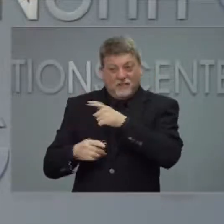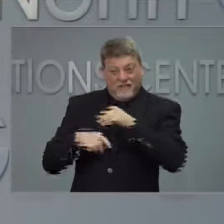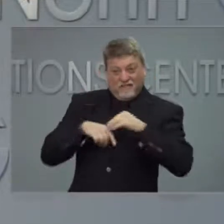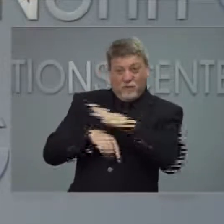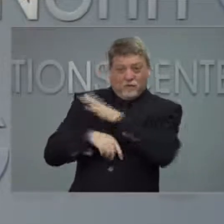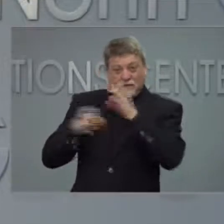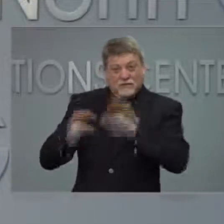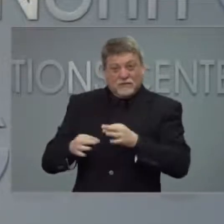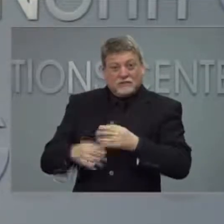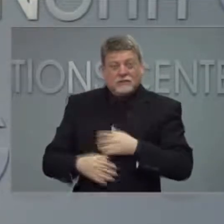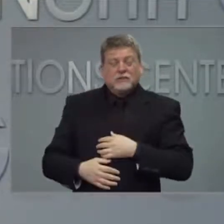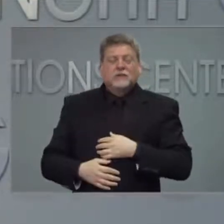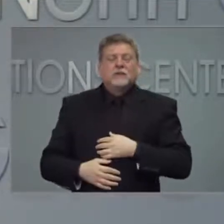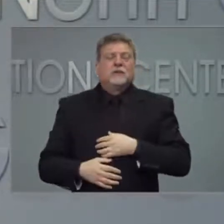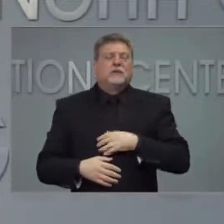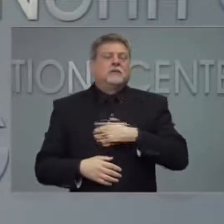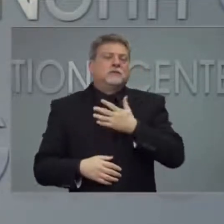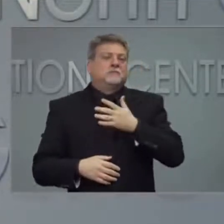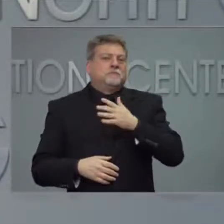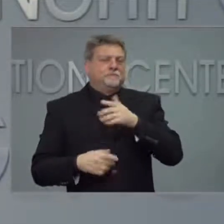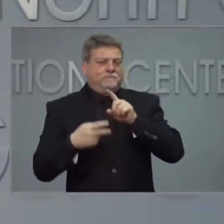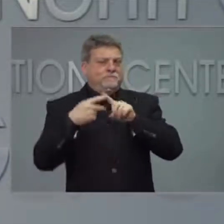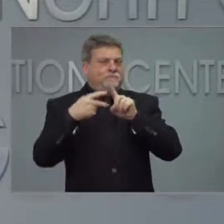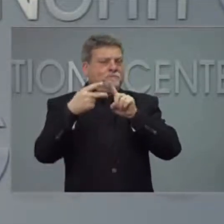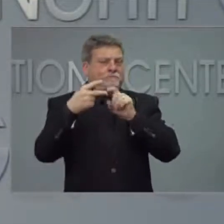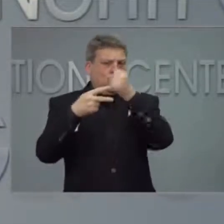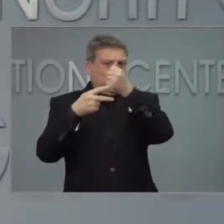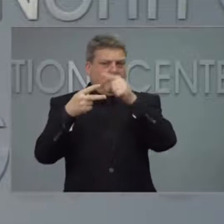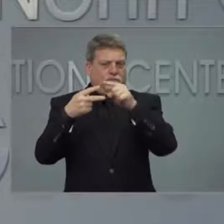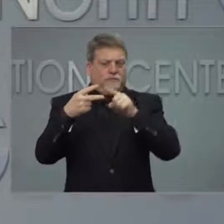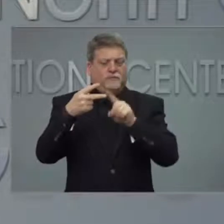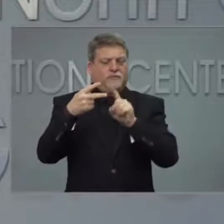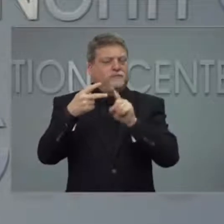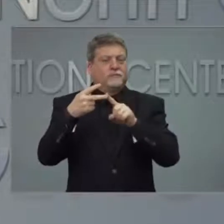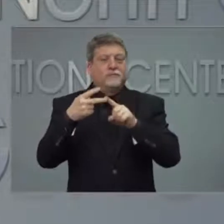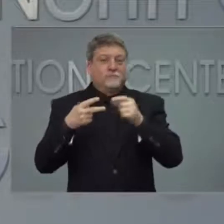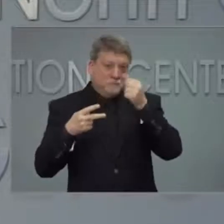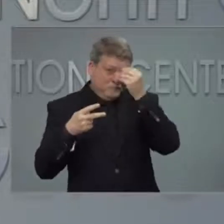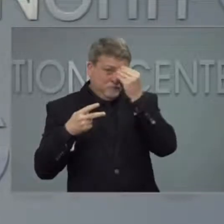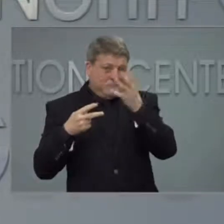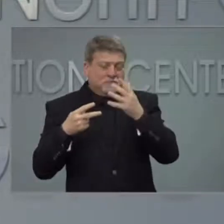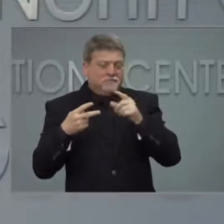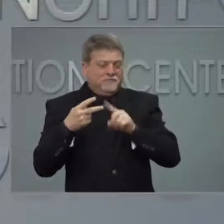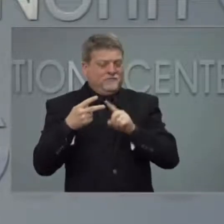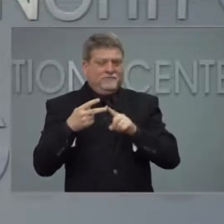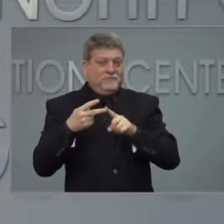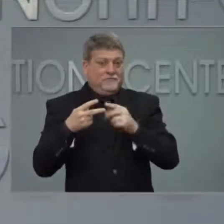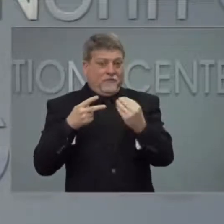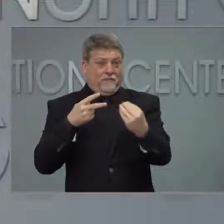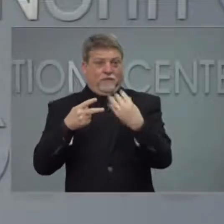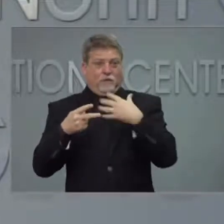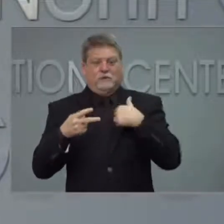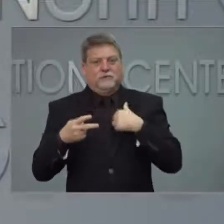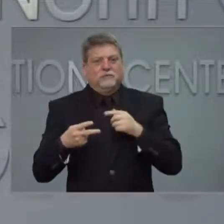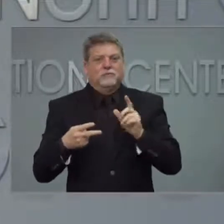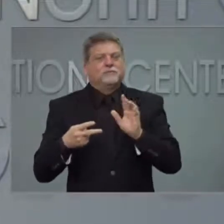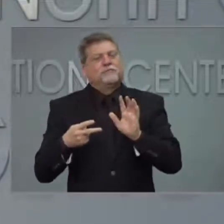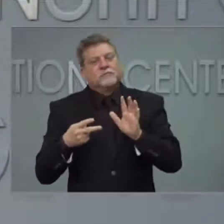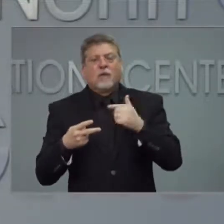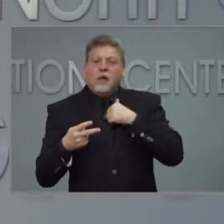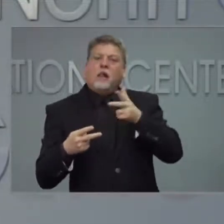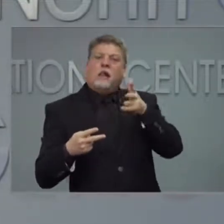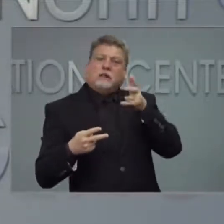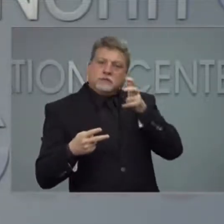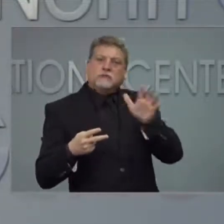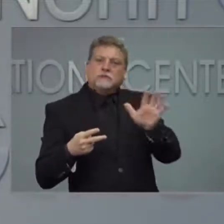the second question first, we're sticking with the science and the data, and that is what has told us to do